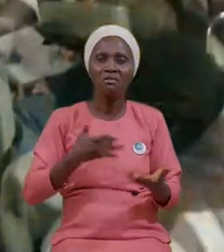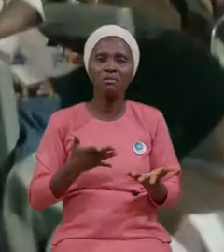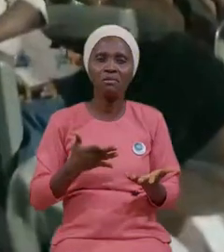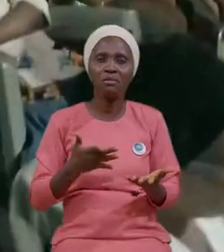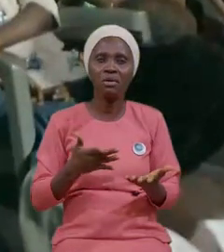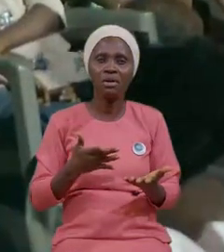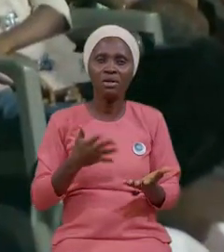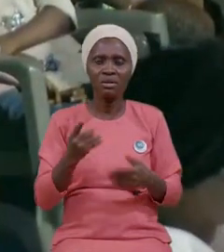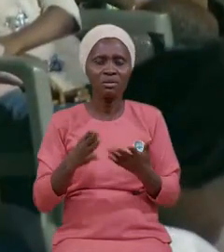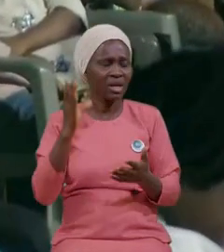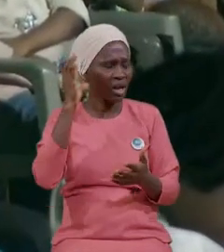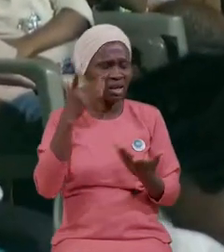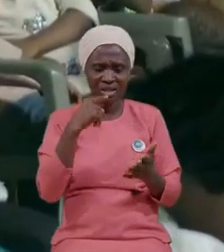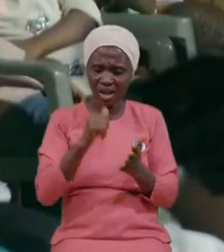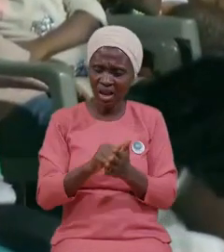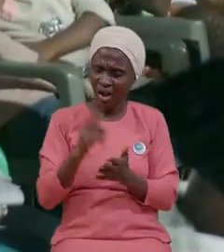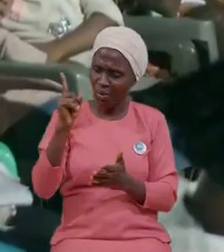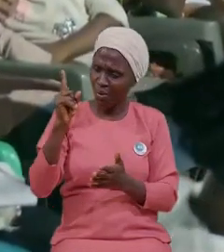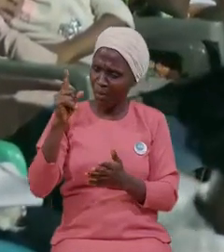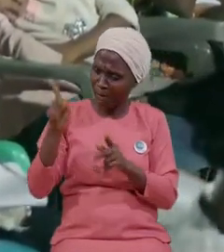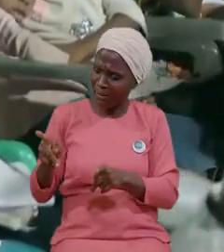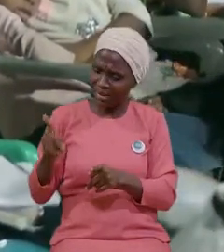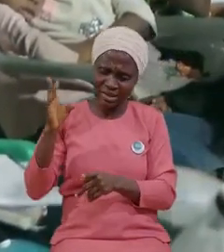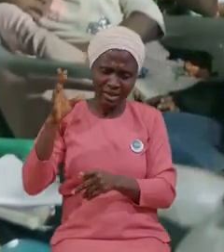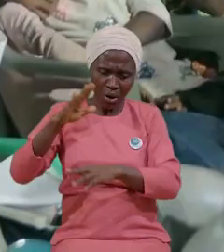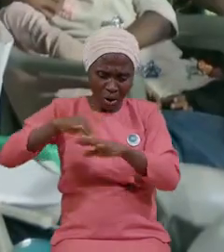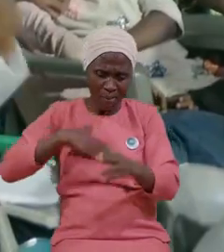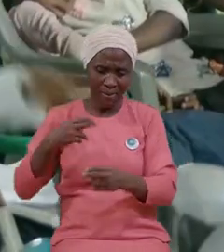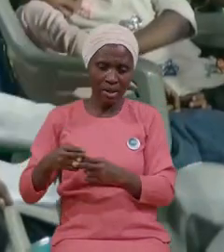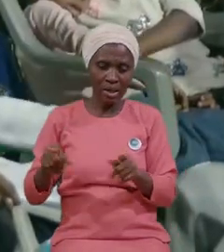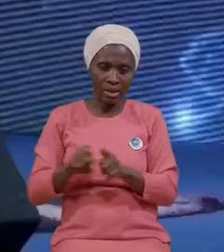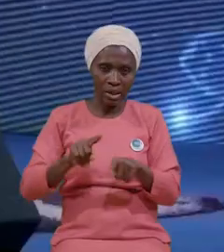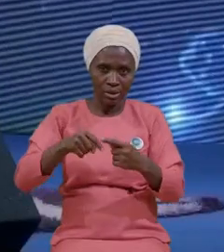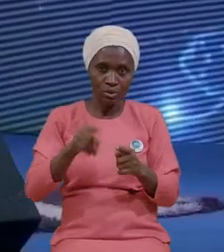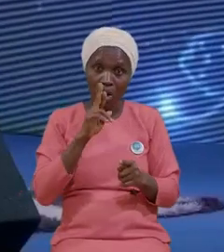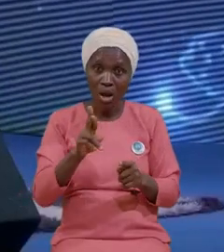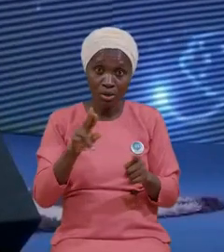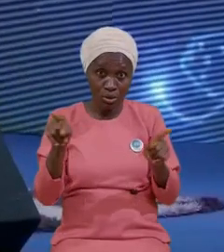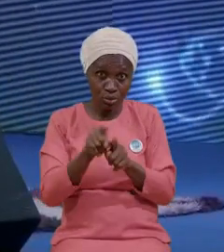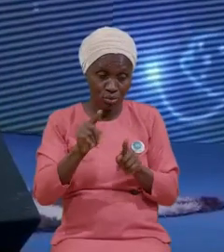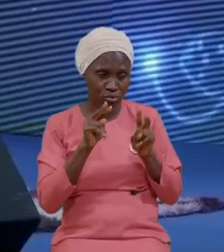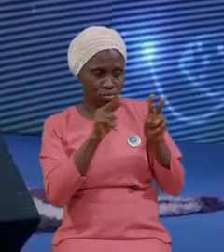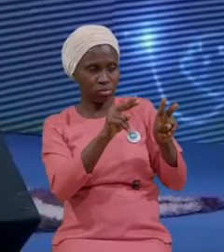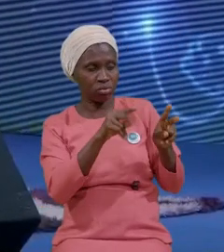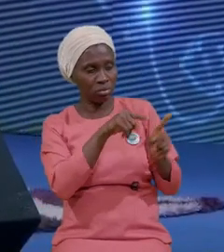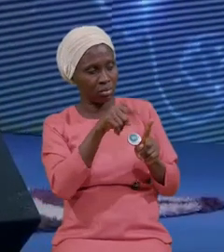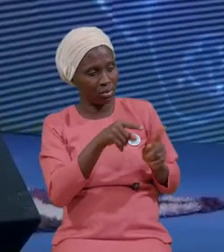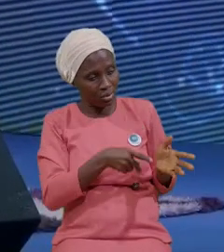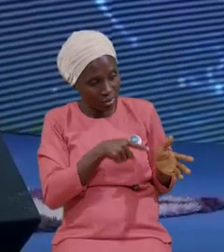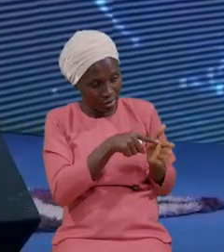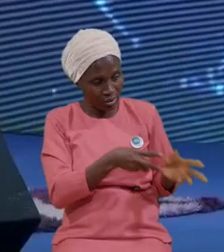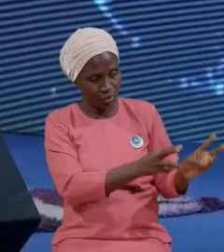knew my name. And then as we're looking this direction, and you heard your